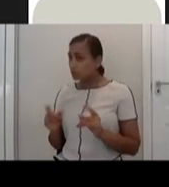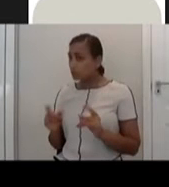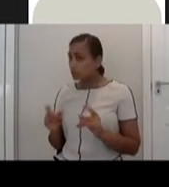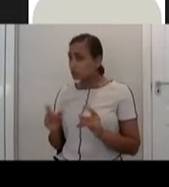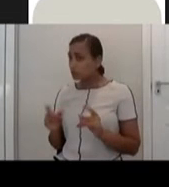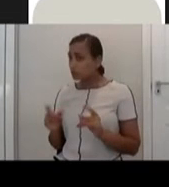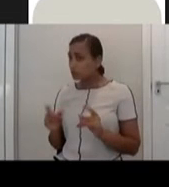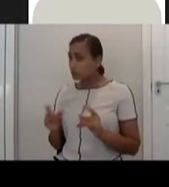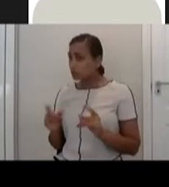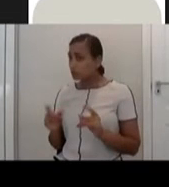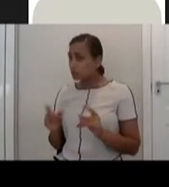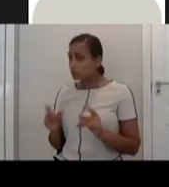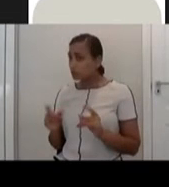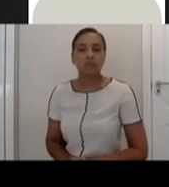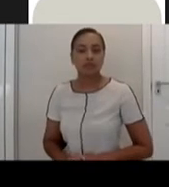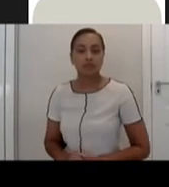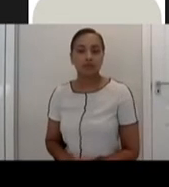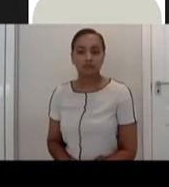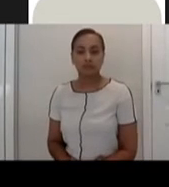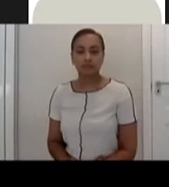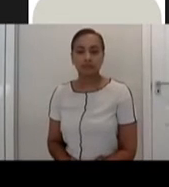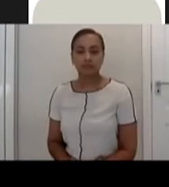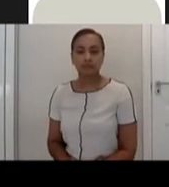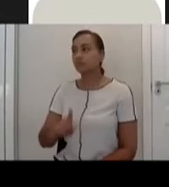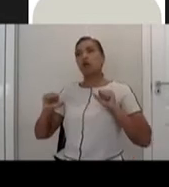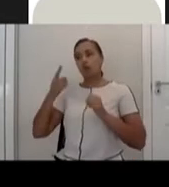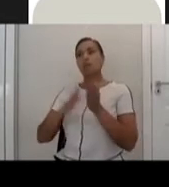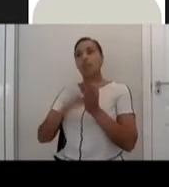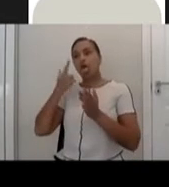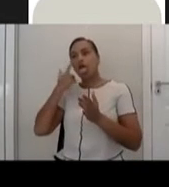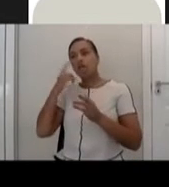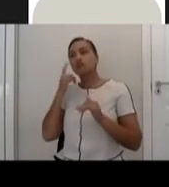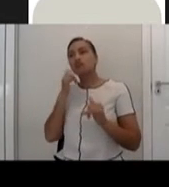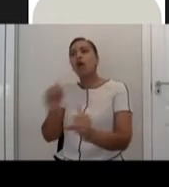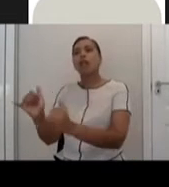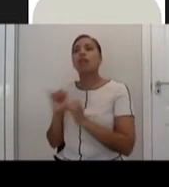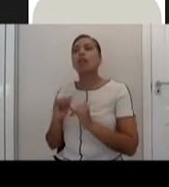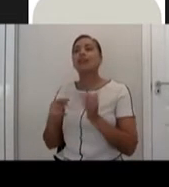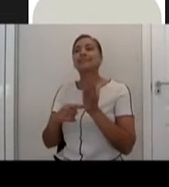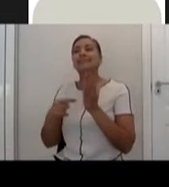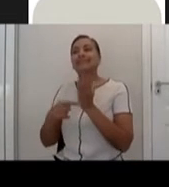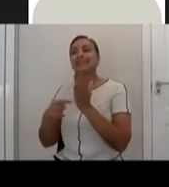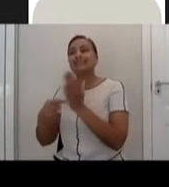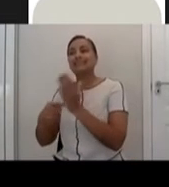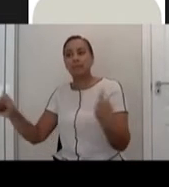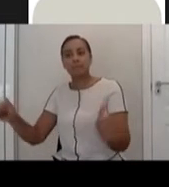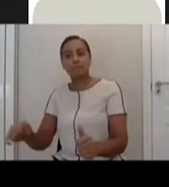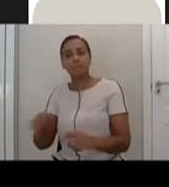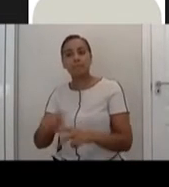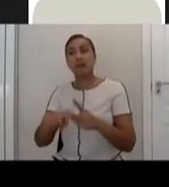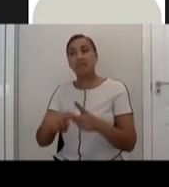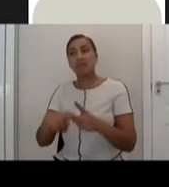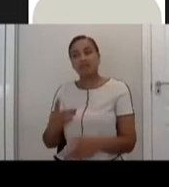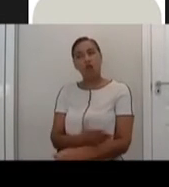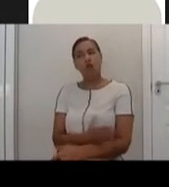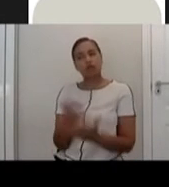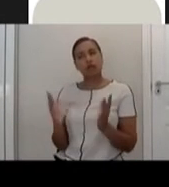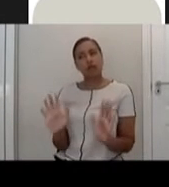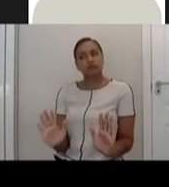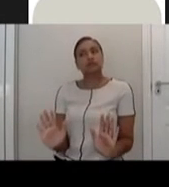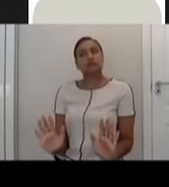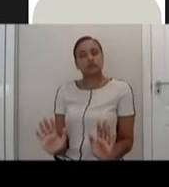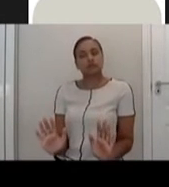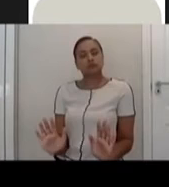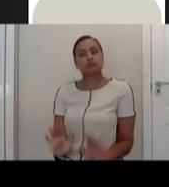I'll start with this, and I think Ben might want to say a couple of words at the end. Basically, it's been running now for a month. This is, to a very large extent,